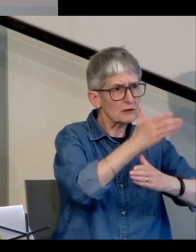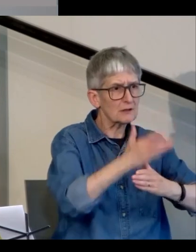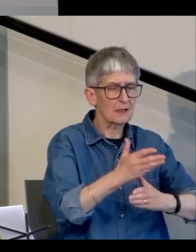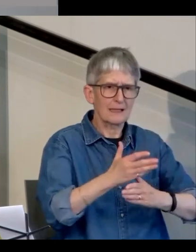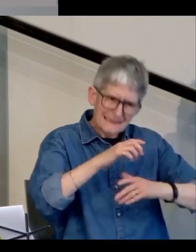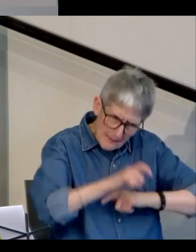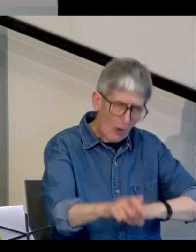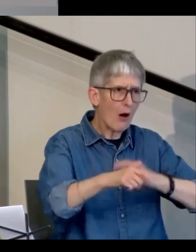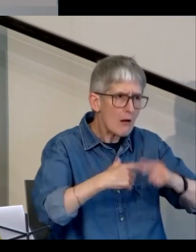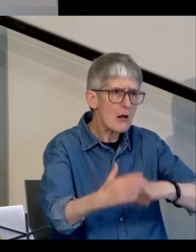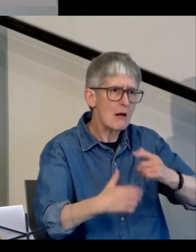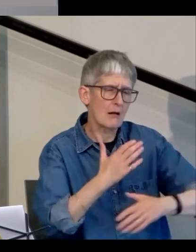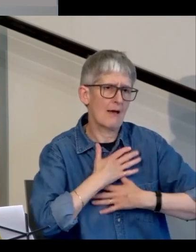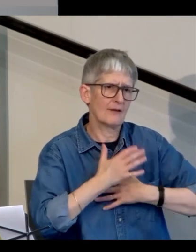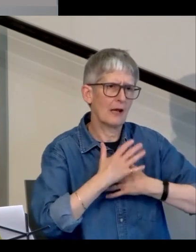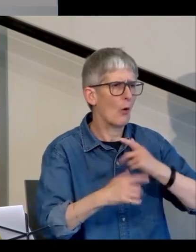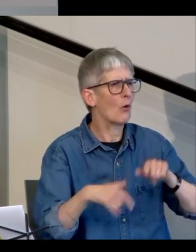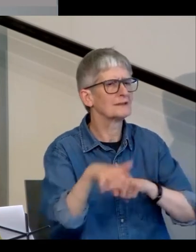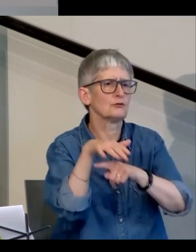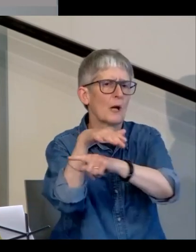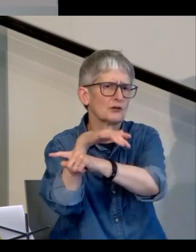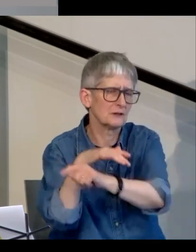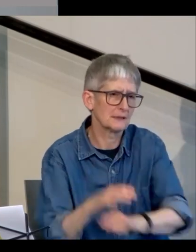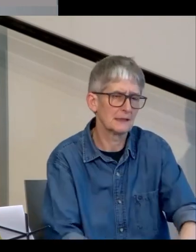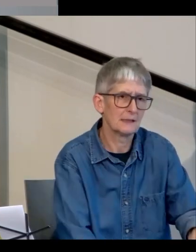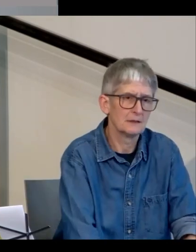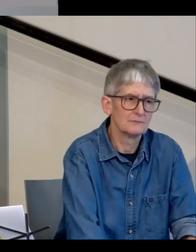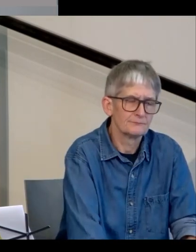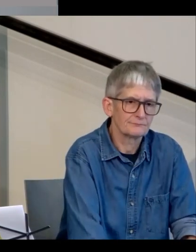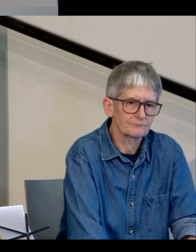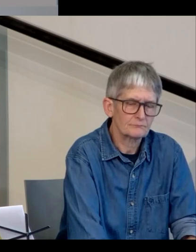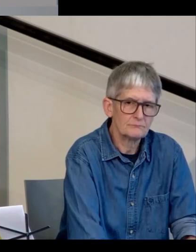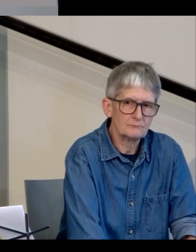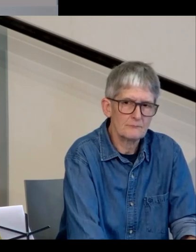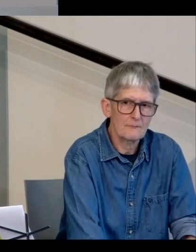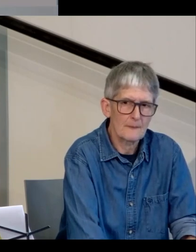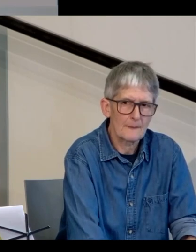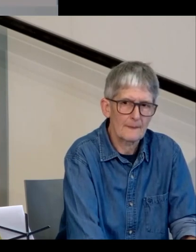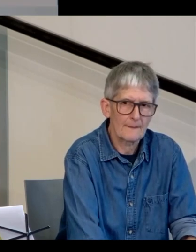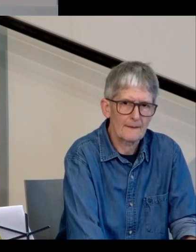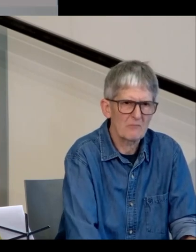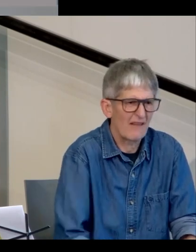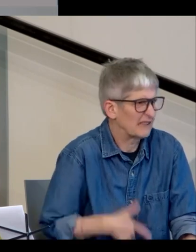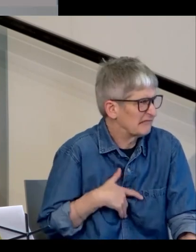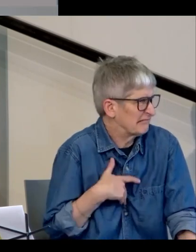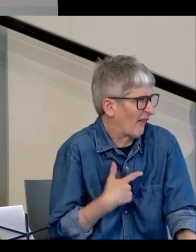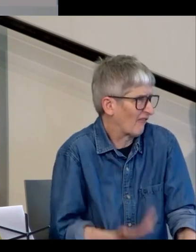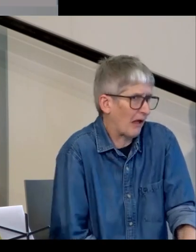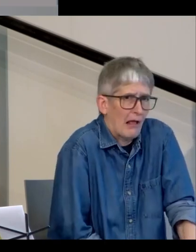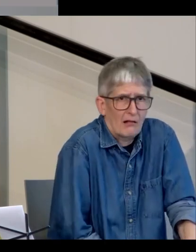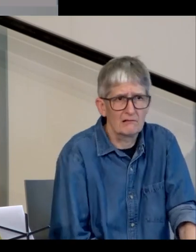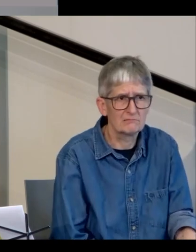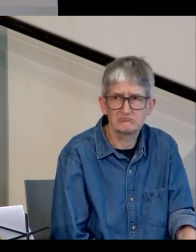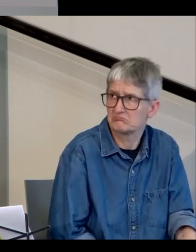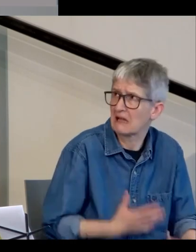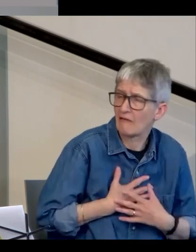keep on loving in all situations. But what if we don't feel like we